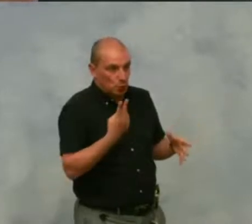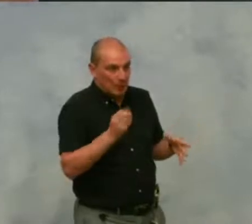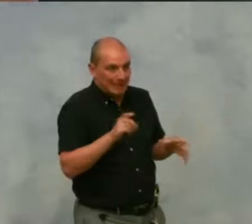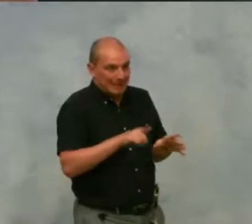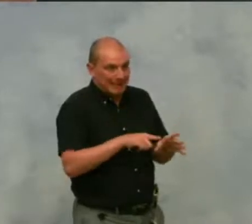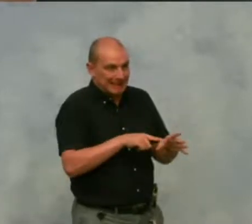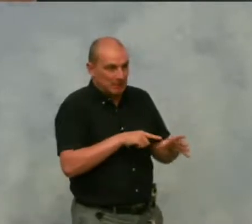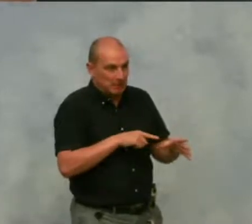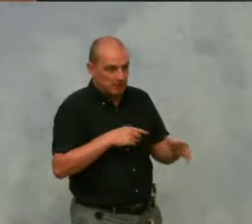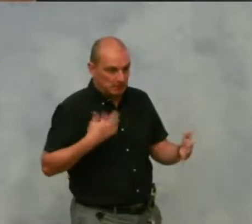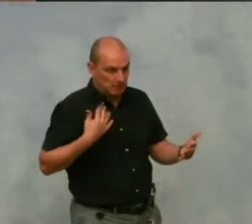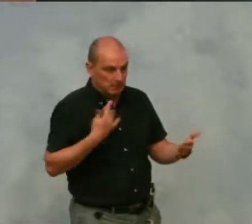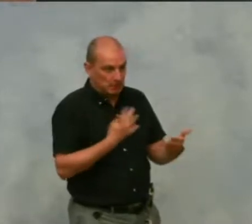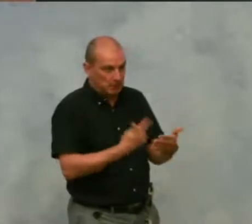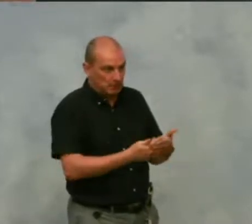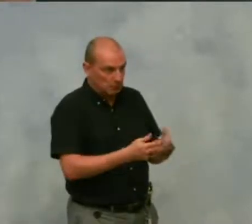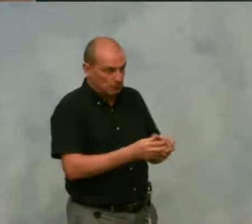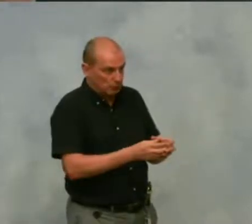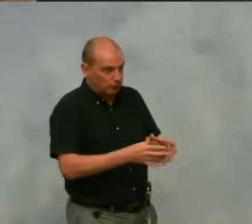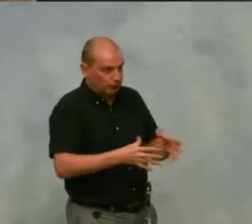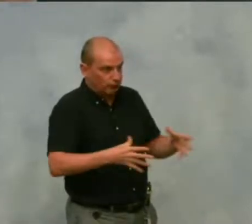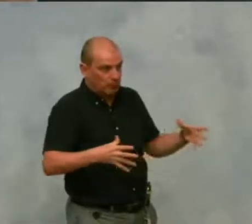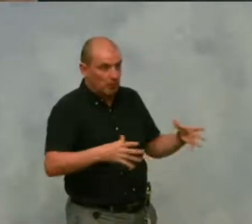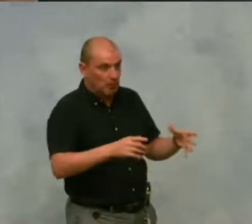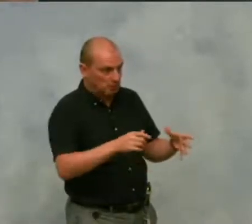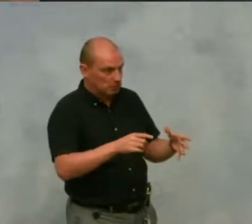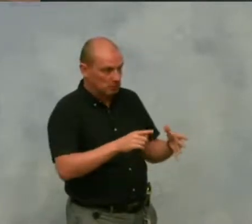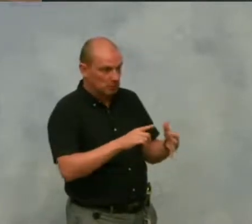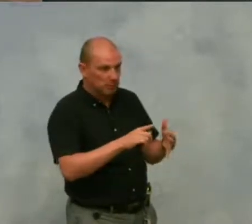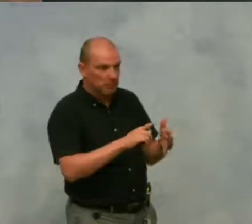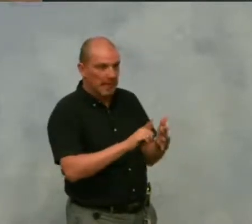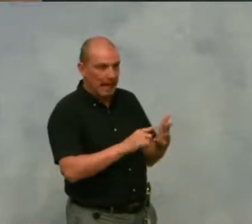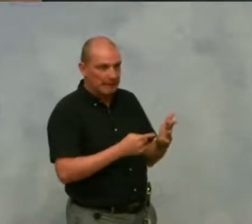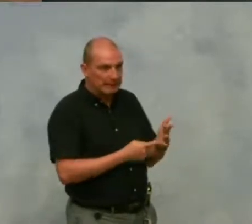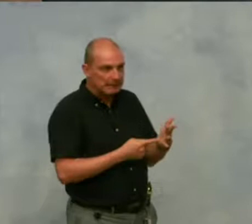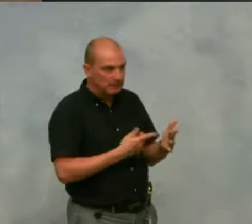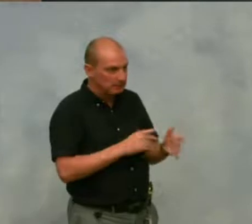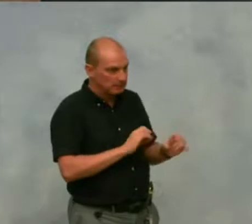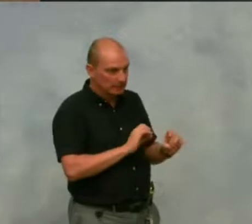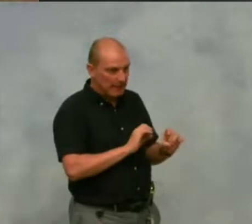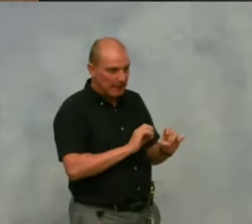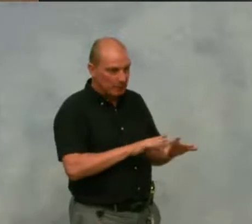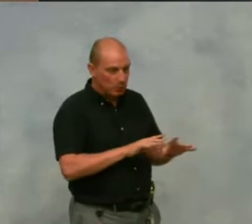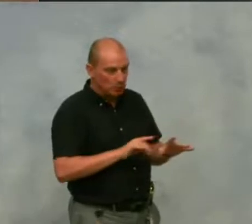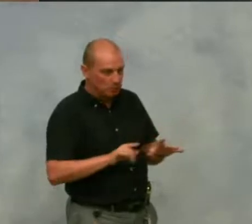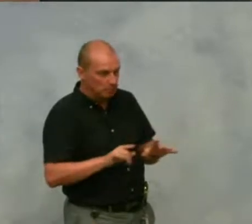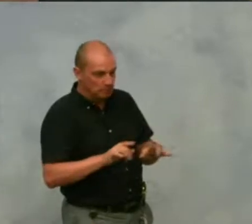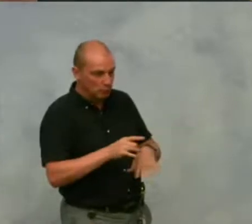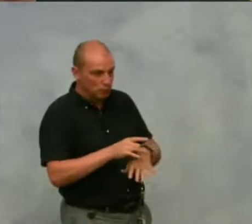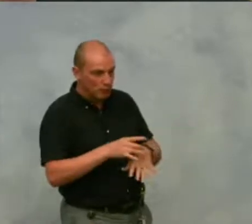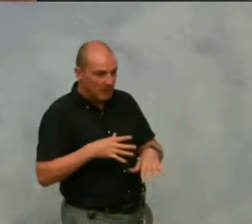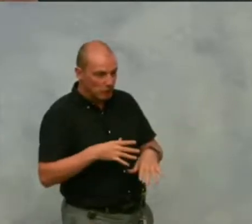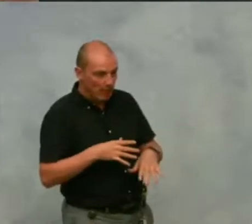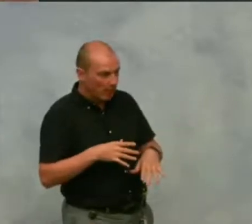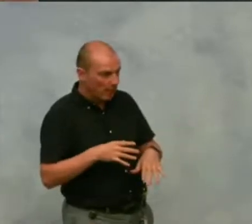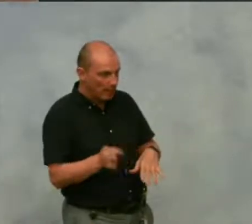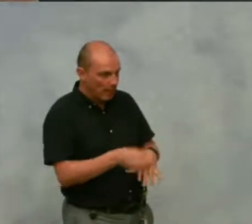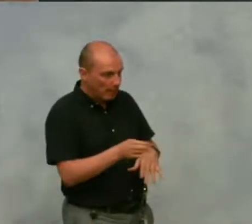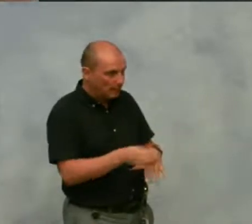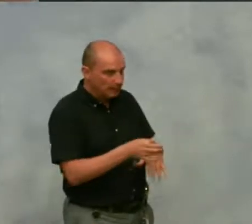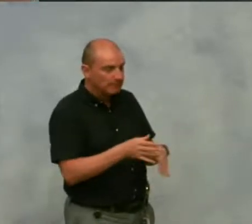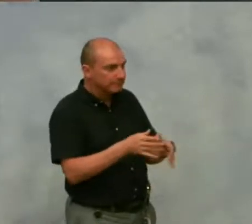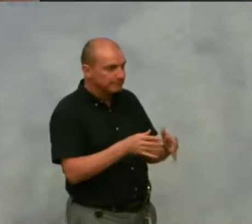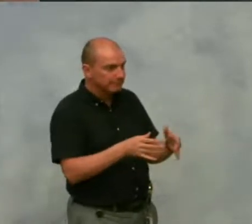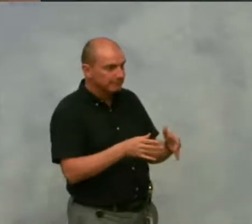the areas in which you've got information technology input, support, professionals working, has expanded right the way across what the